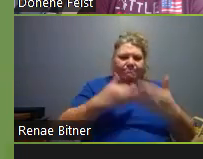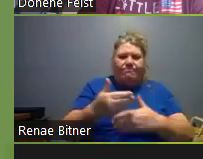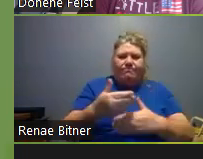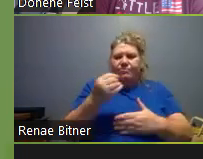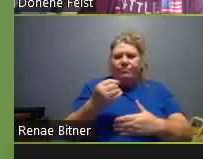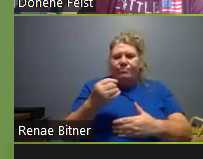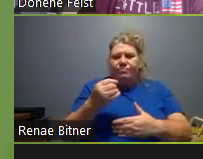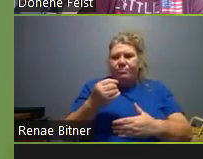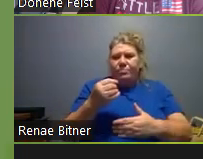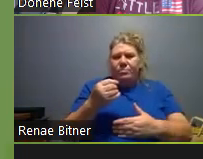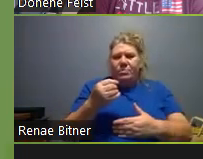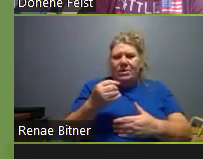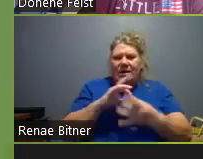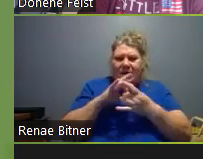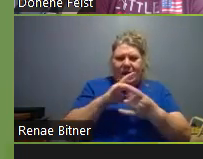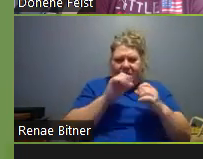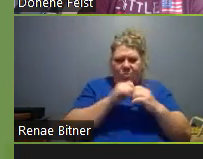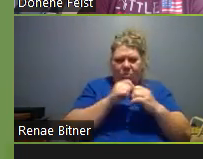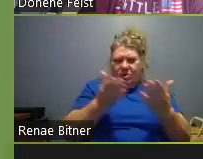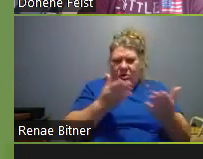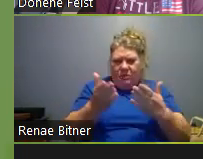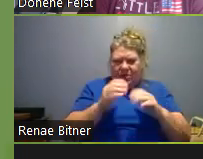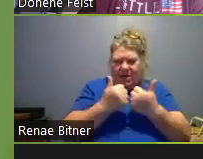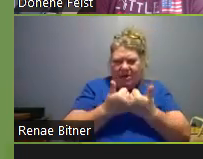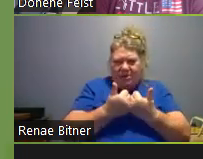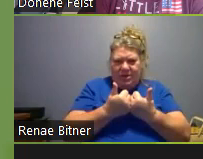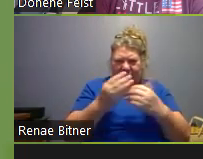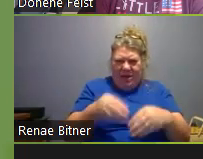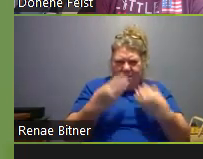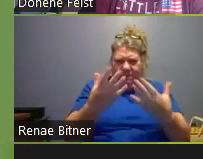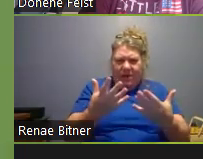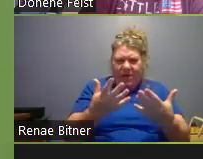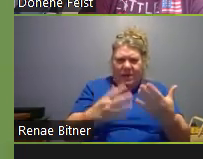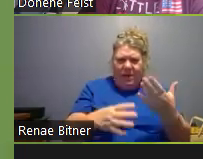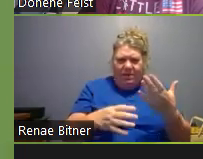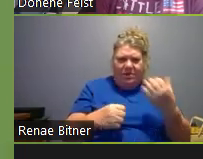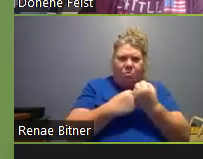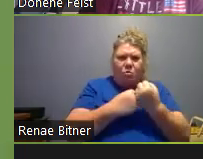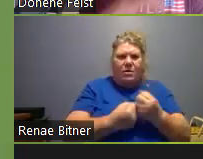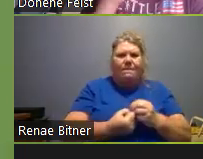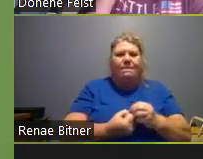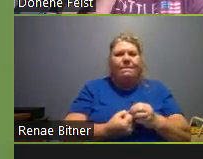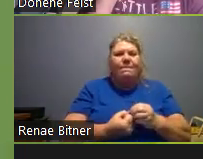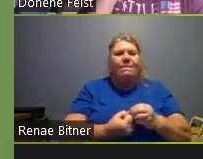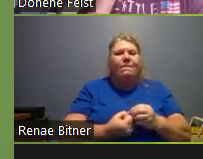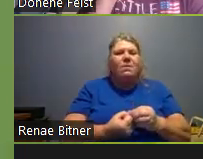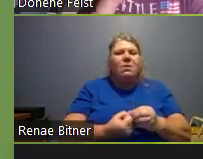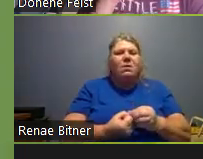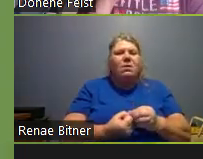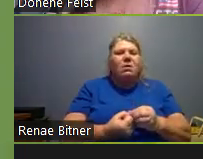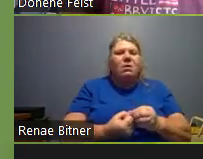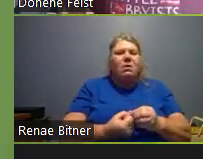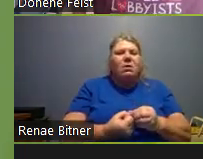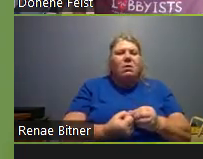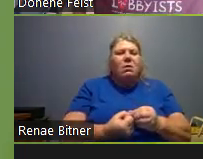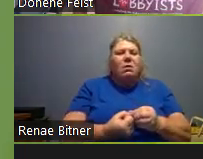start connecting with those service agencies that can provide that additional support. We also have and